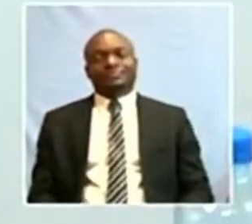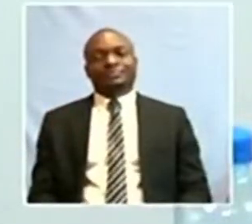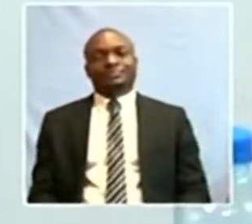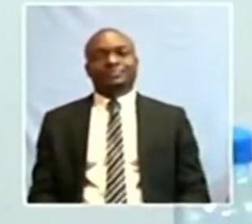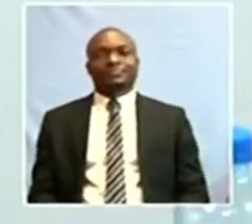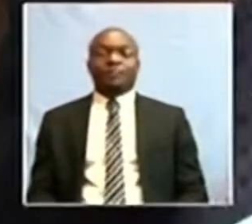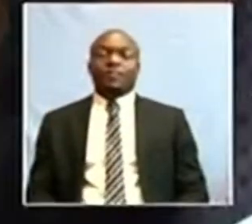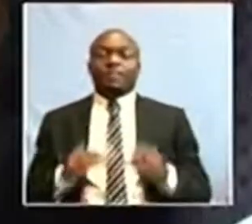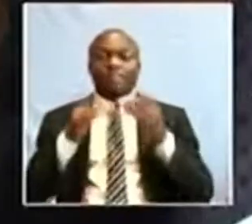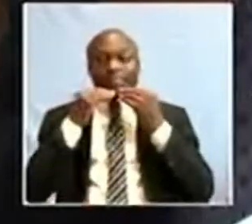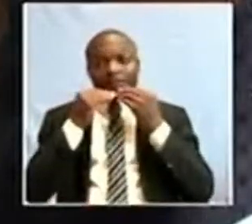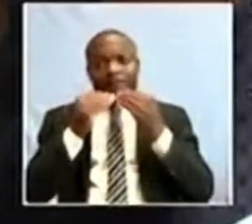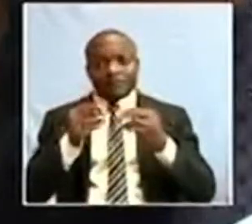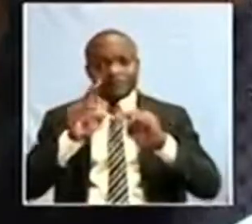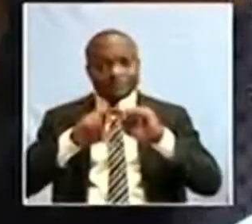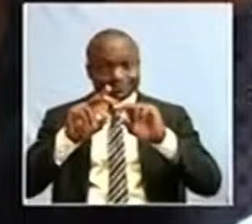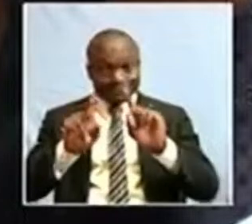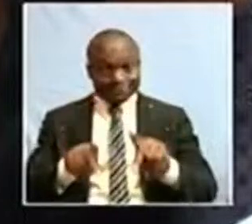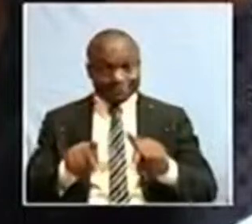Okay, thank you, Chair.